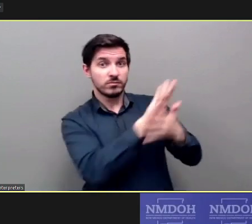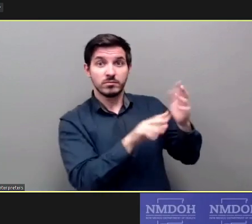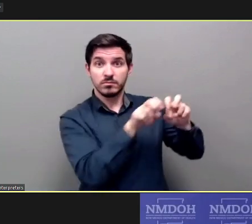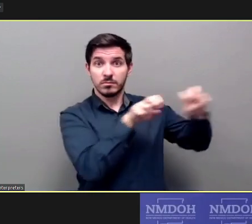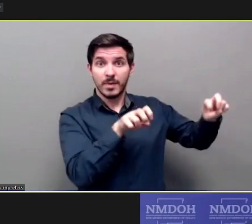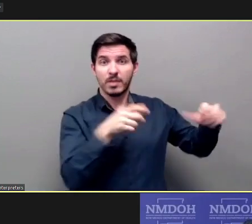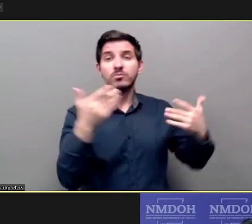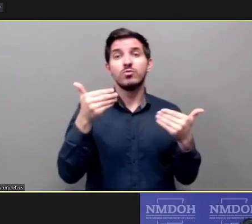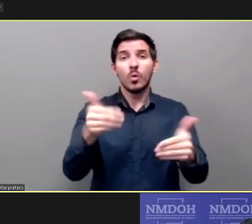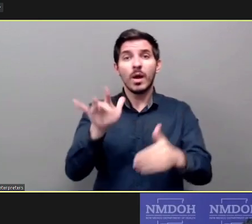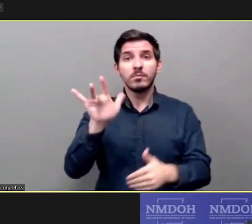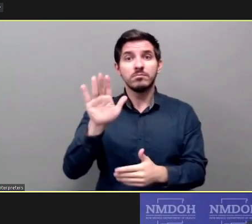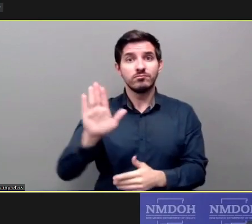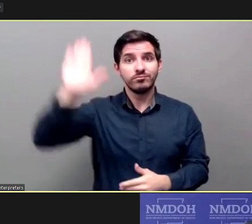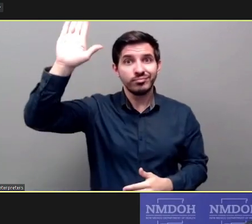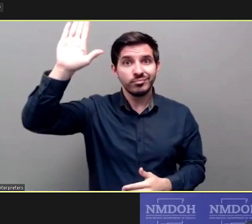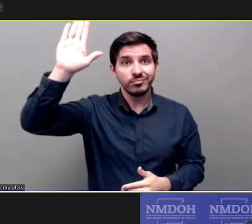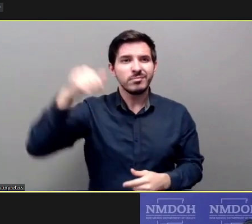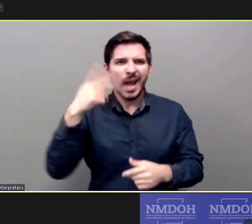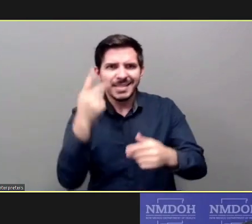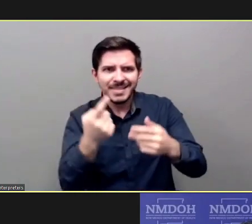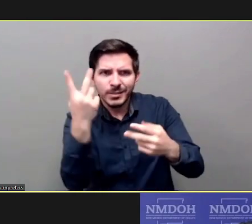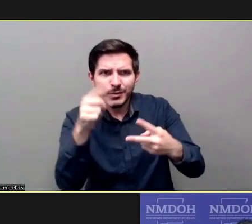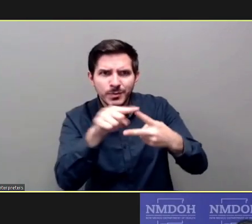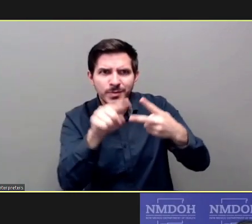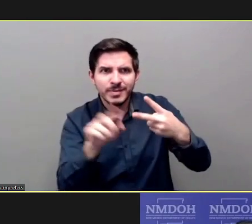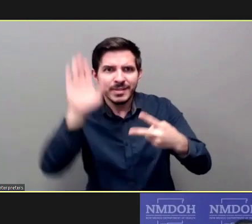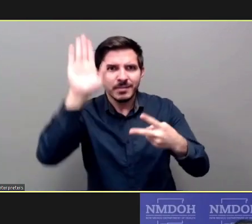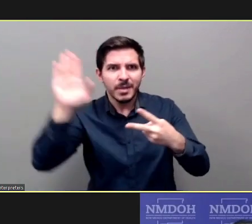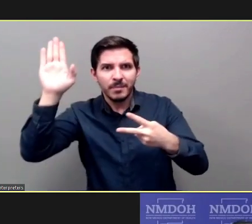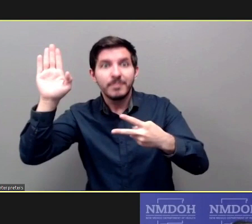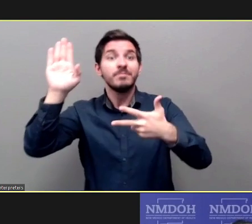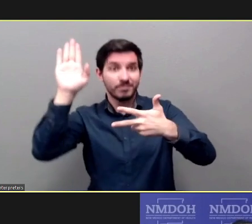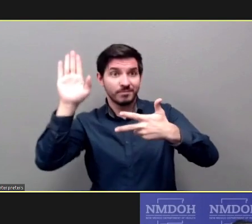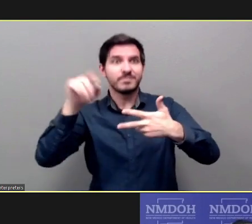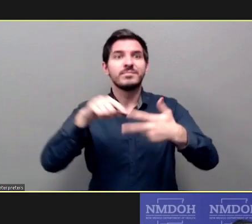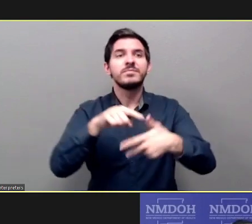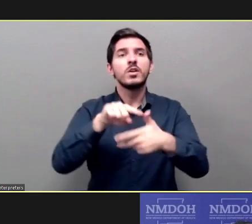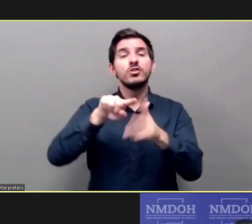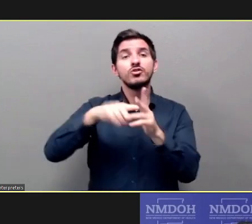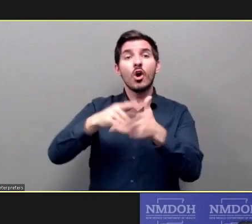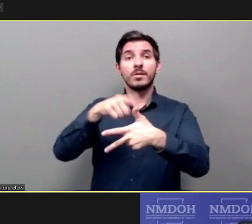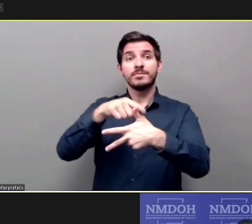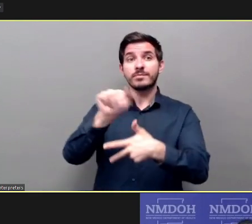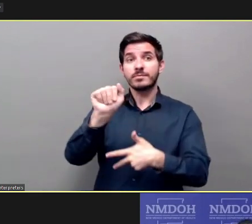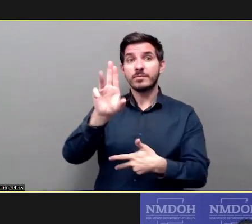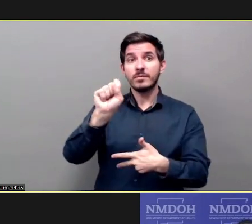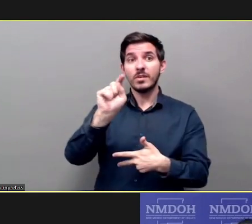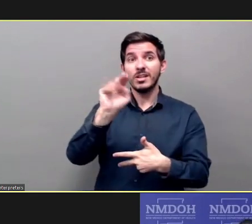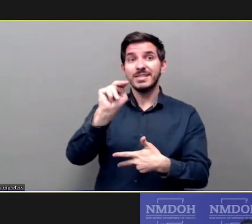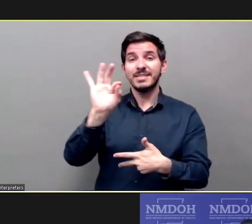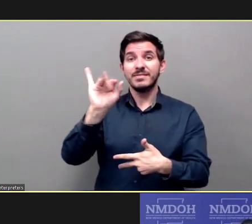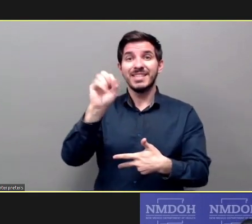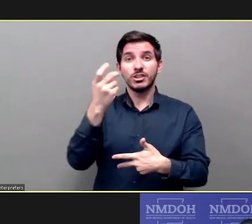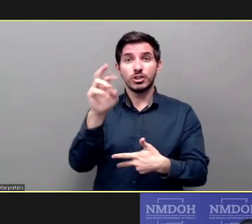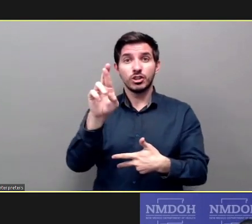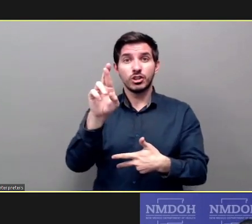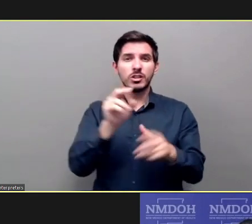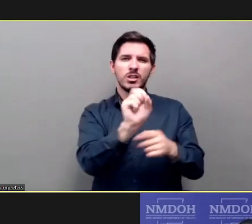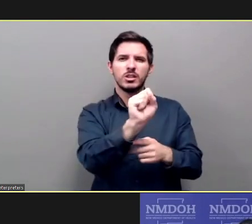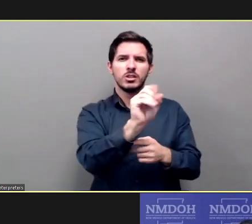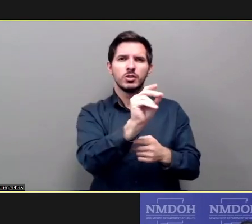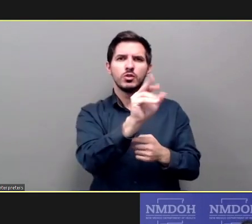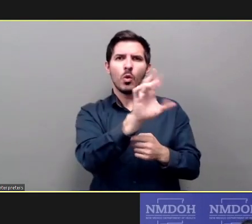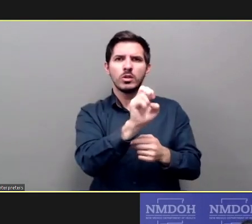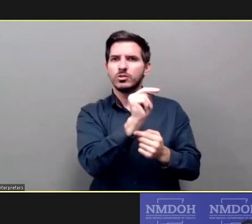chat. I see 2 hands raised. We'll start with Austin Fisher with Source New Mexico. After Austin, we'll go